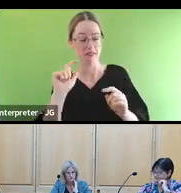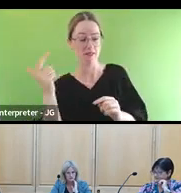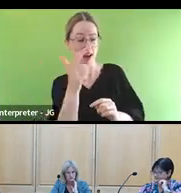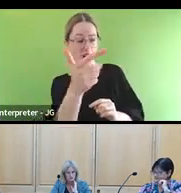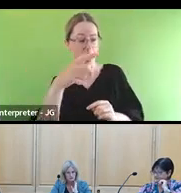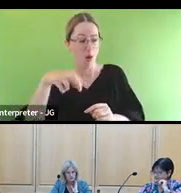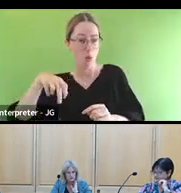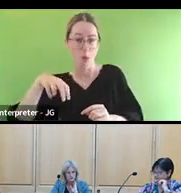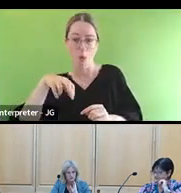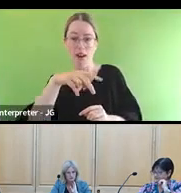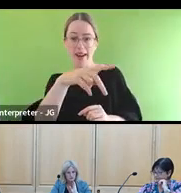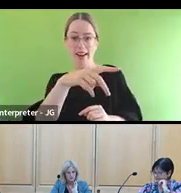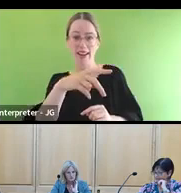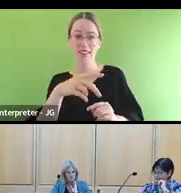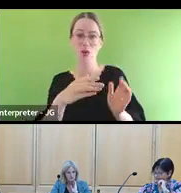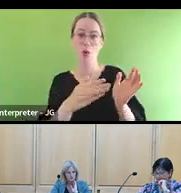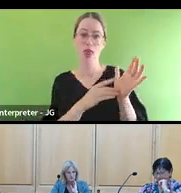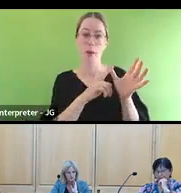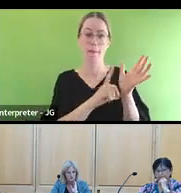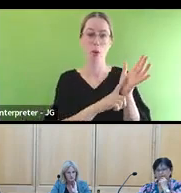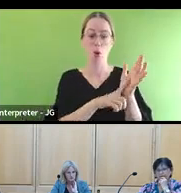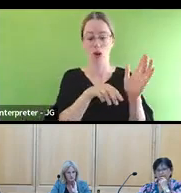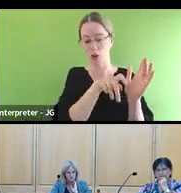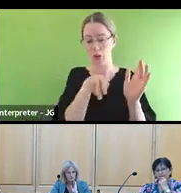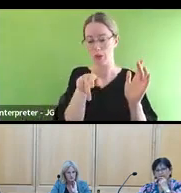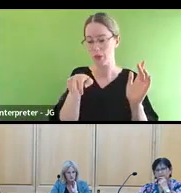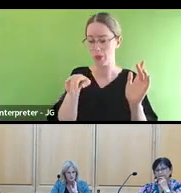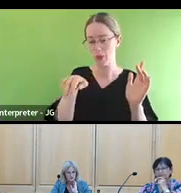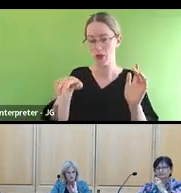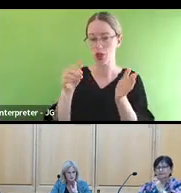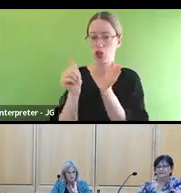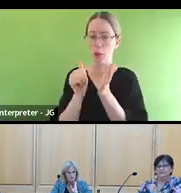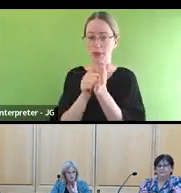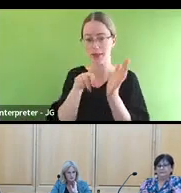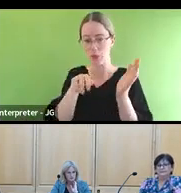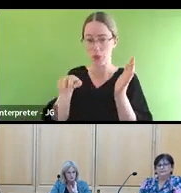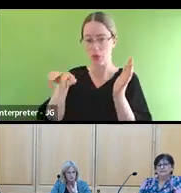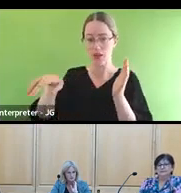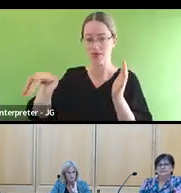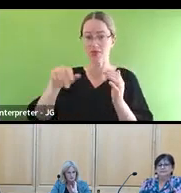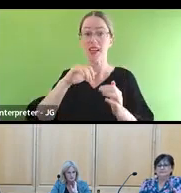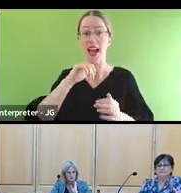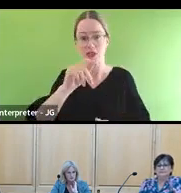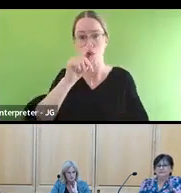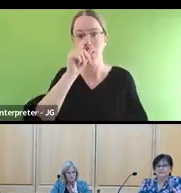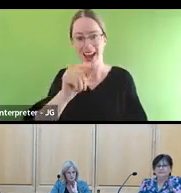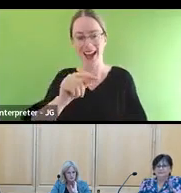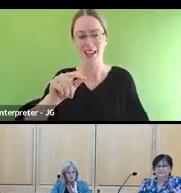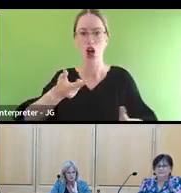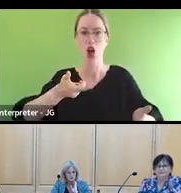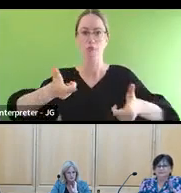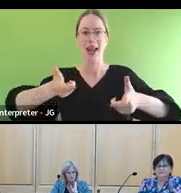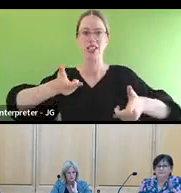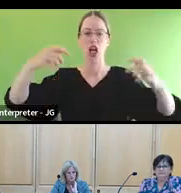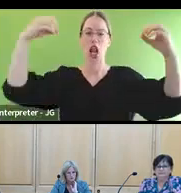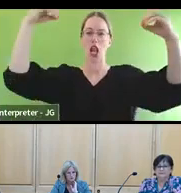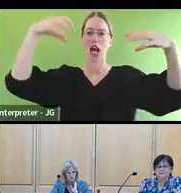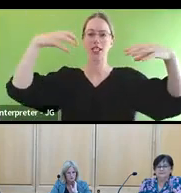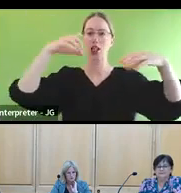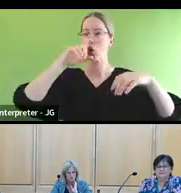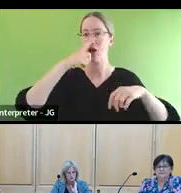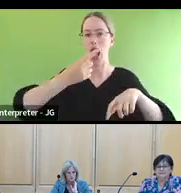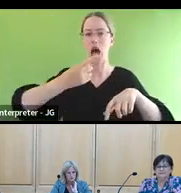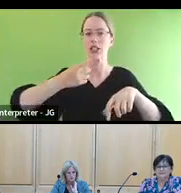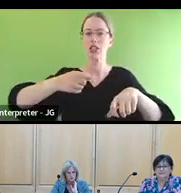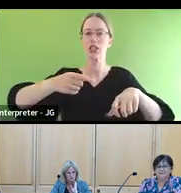to get through the mall, through the shops? If you can cope with the lighting, you can't take your mobility scooter